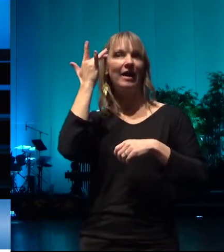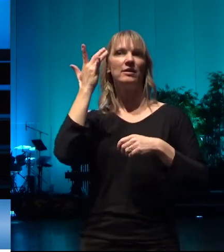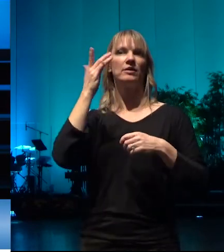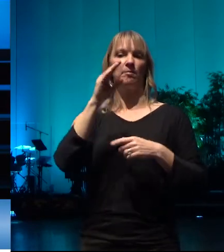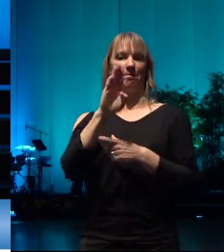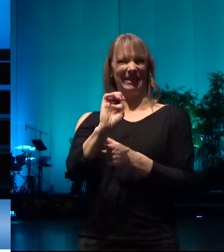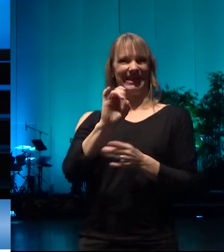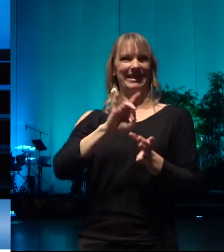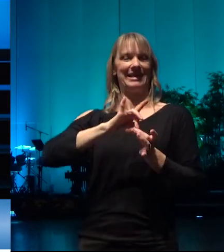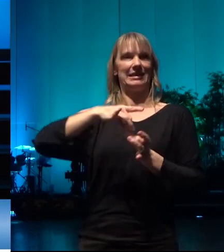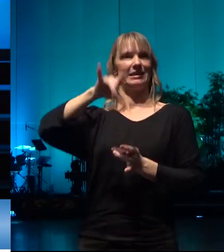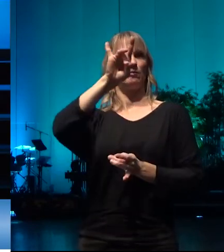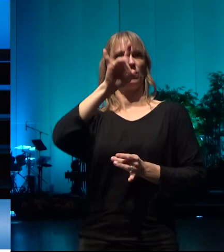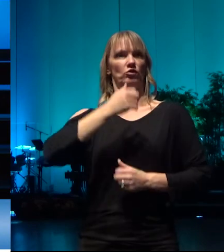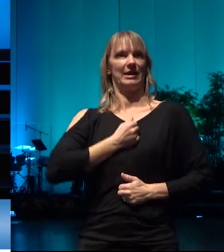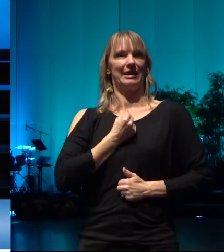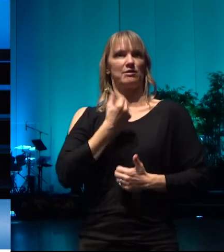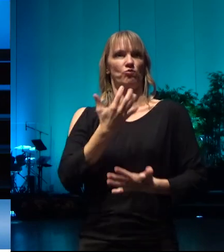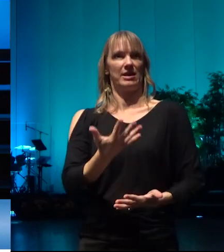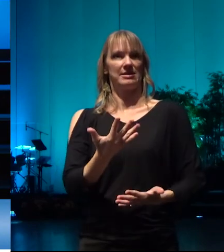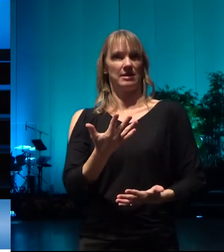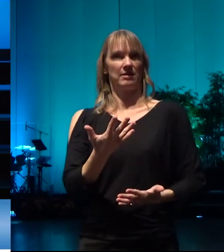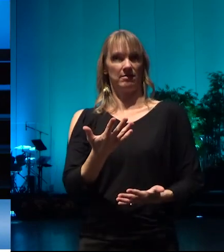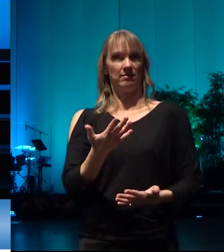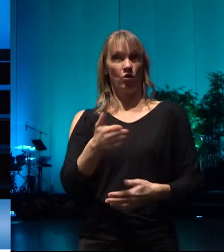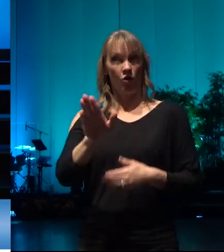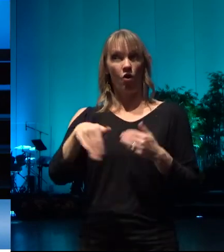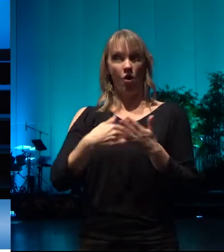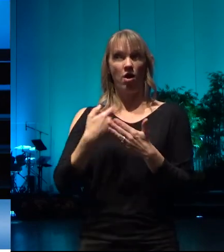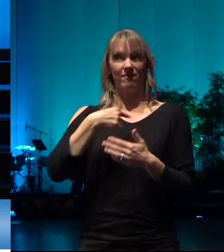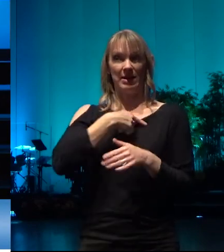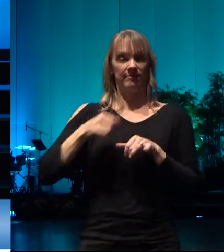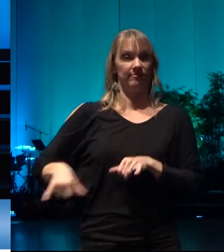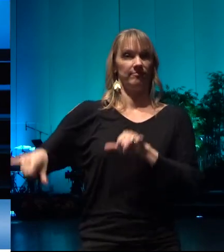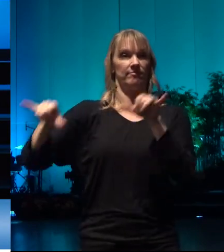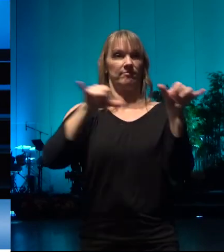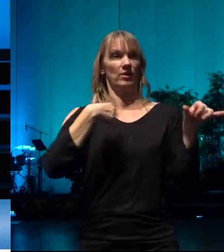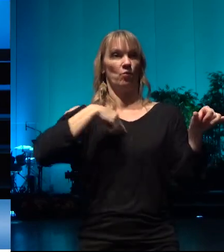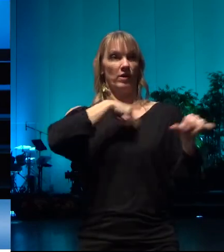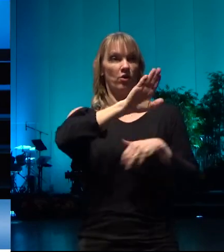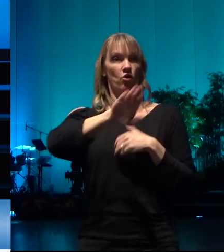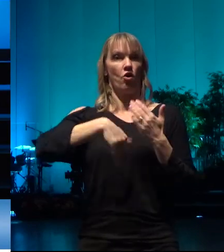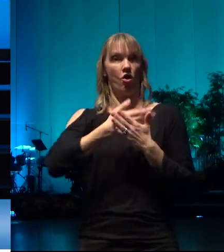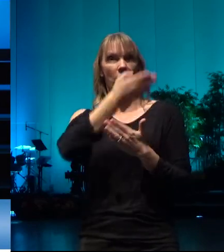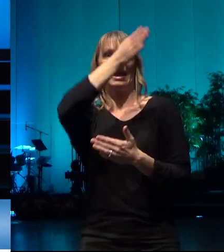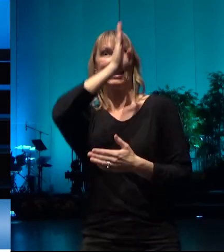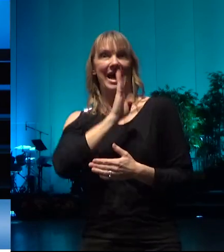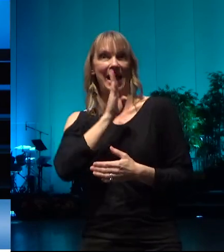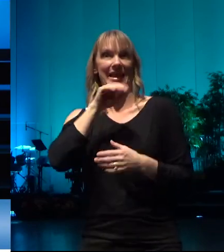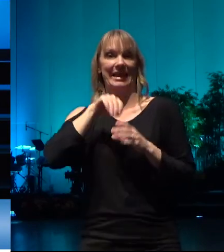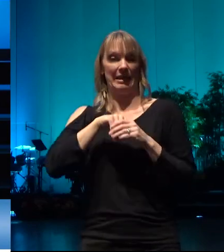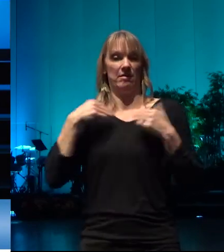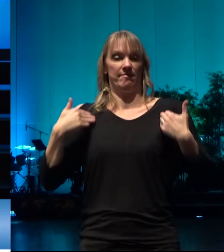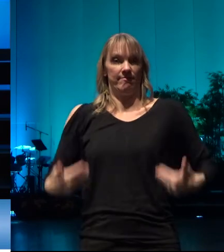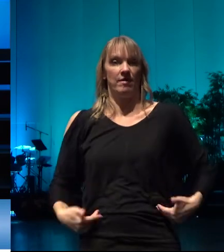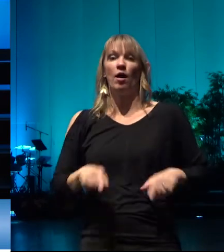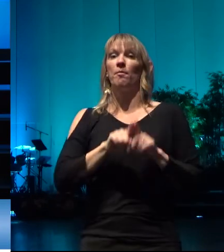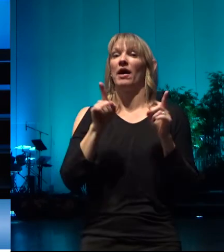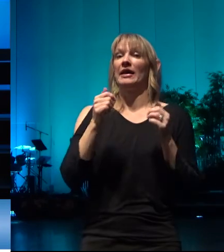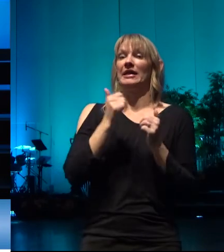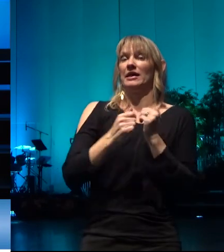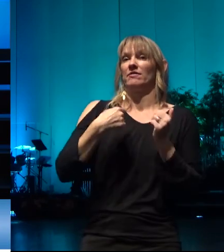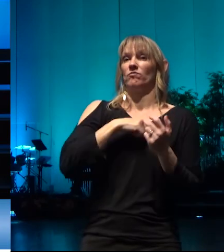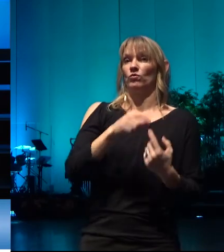to be spirit in expression. That's something we all share. We are all God in form, but we are each